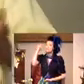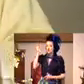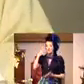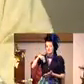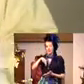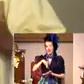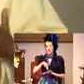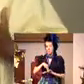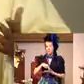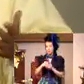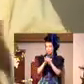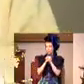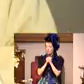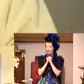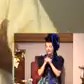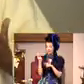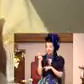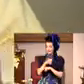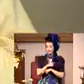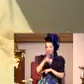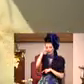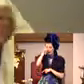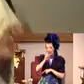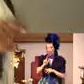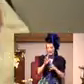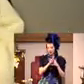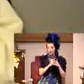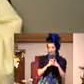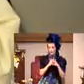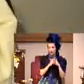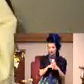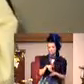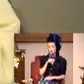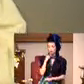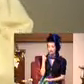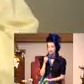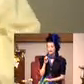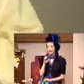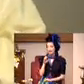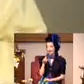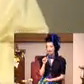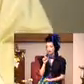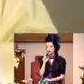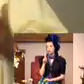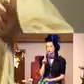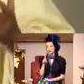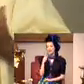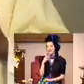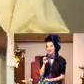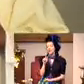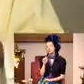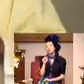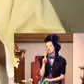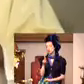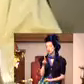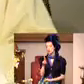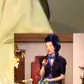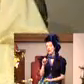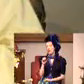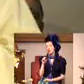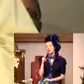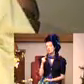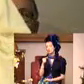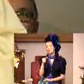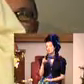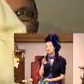offer prayers even today in Latin America as Reverend Elder Hector Gutierrez is affirmed as an elder